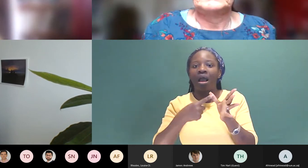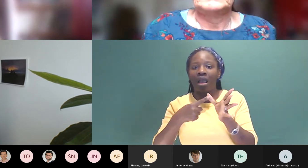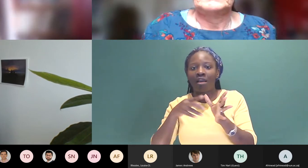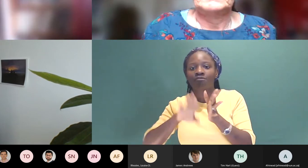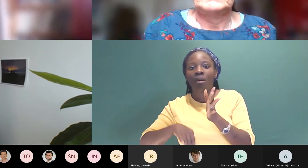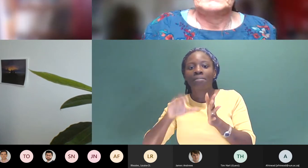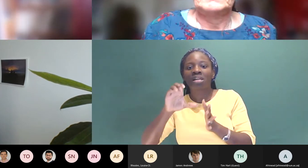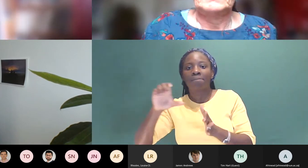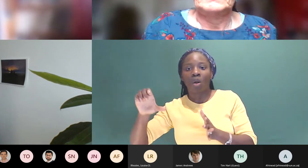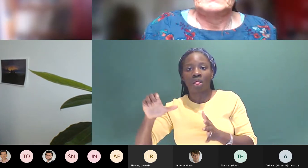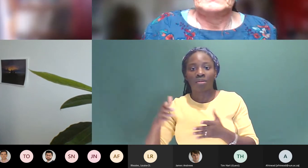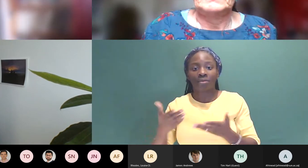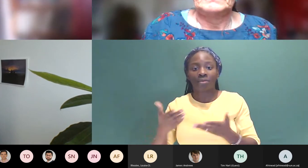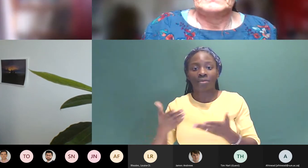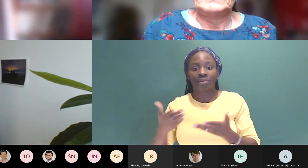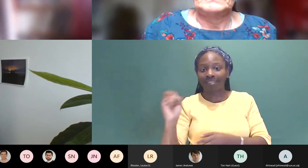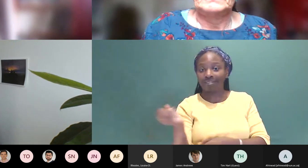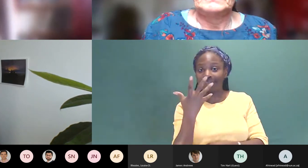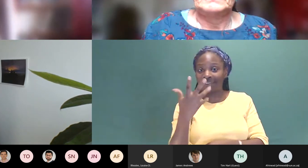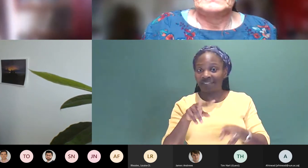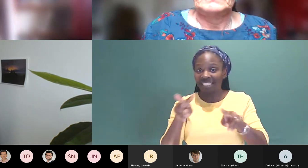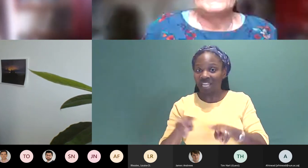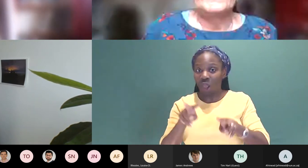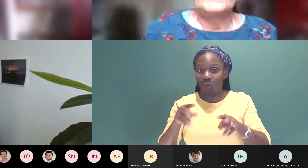you to start the videos if technology allows?